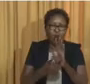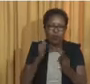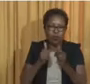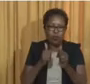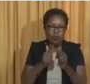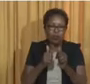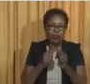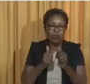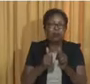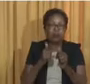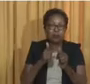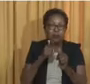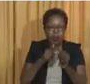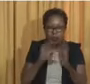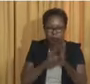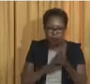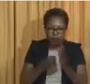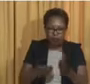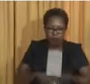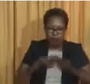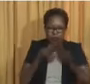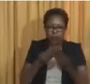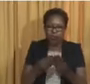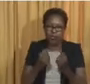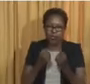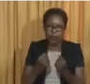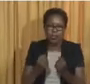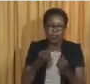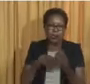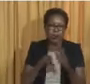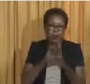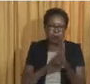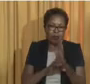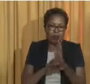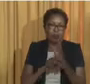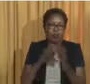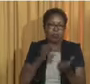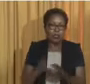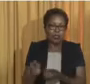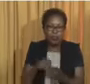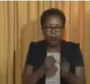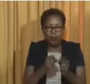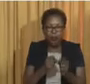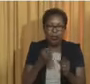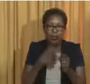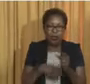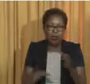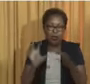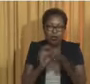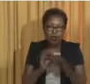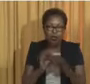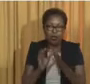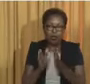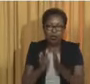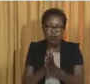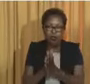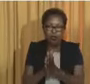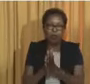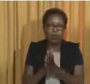brought stability in the constitutional system in contrast to the culture of hyper amendment under the former